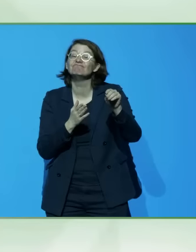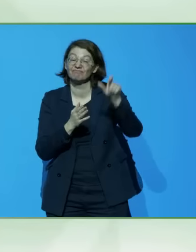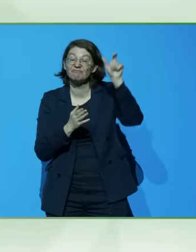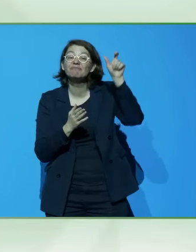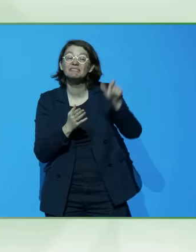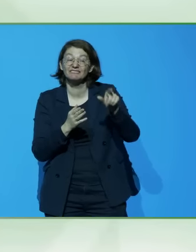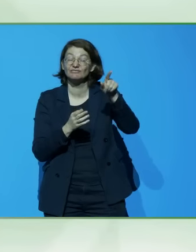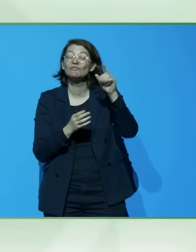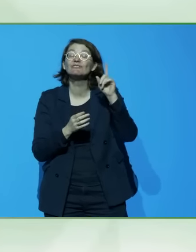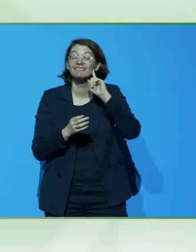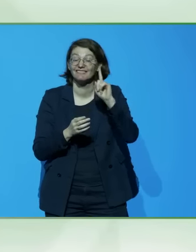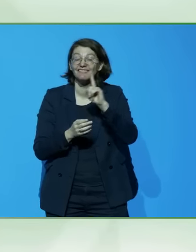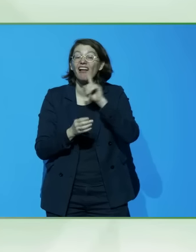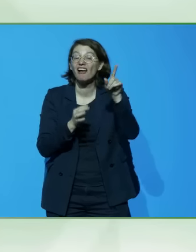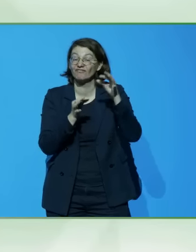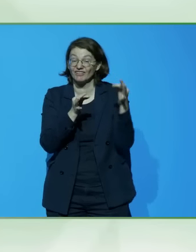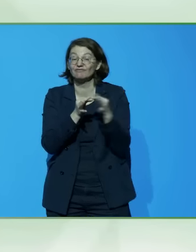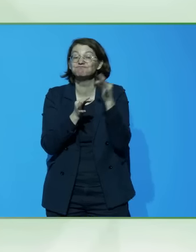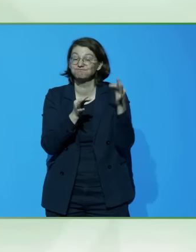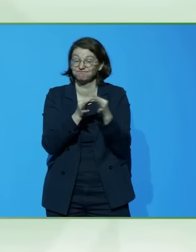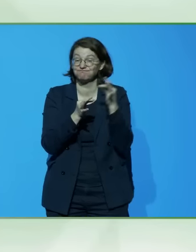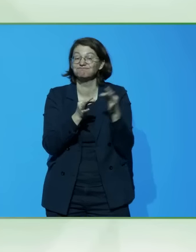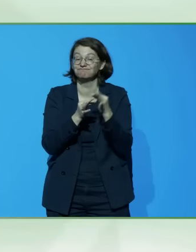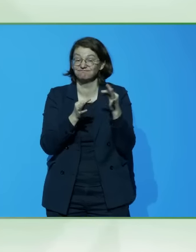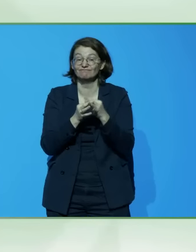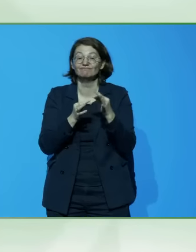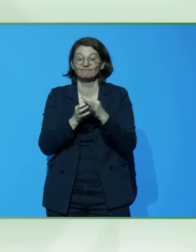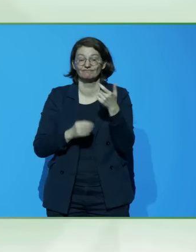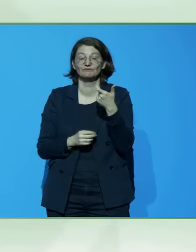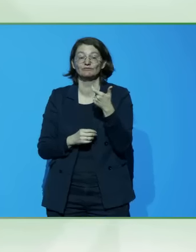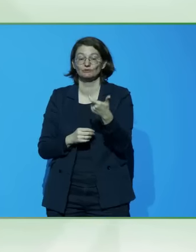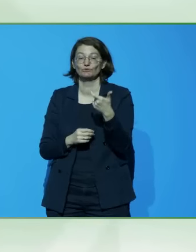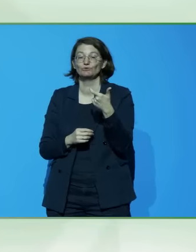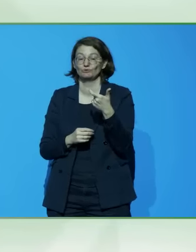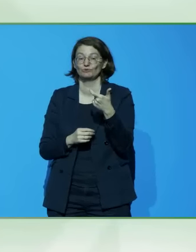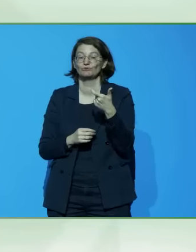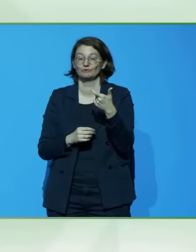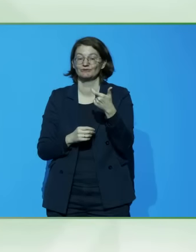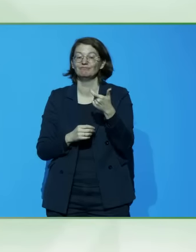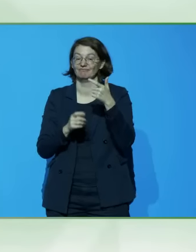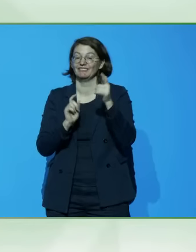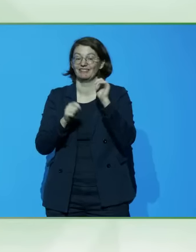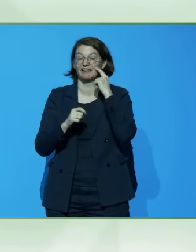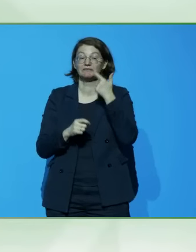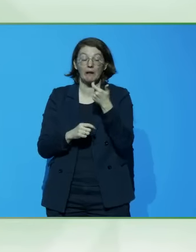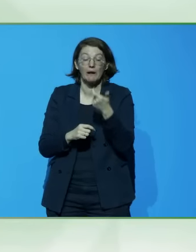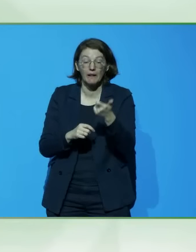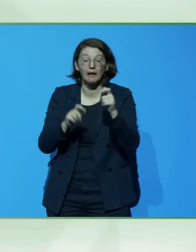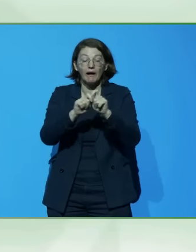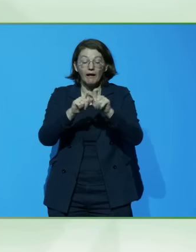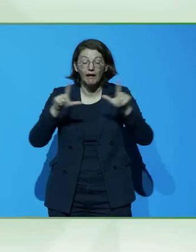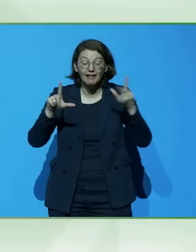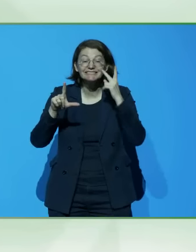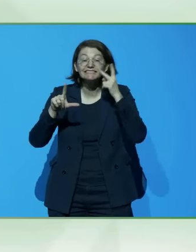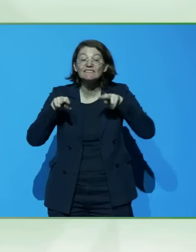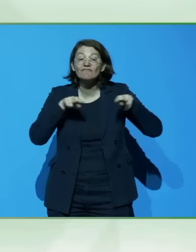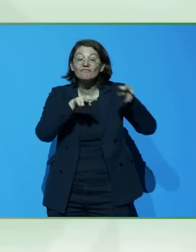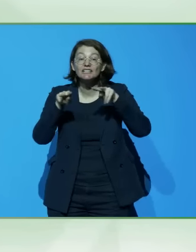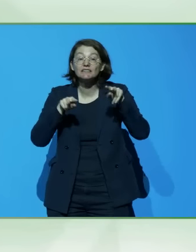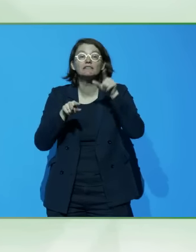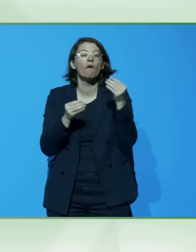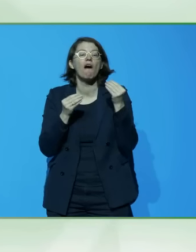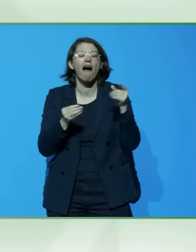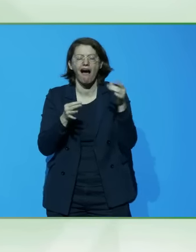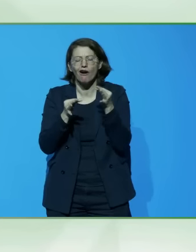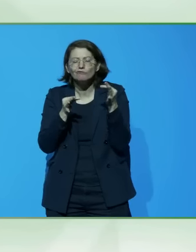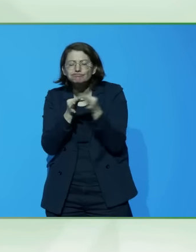wonderful video about how these are made. So we wanted to really be mindful how we spend our money, where we spend our money, and that it goes